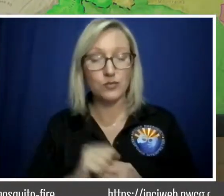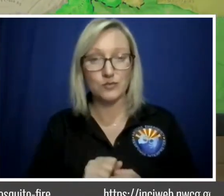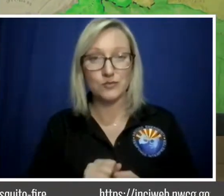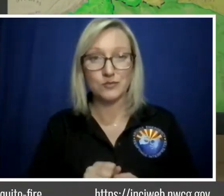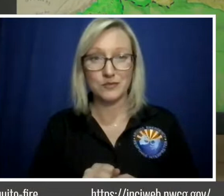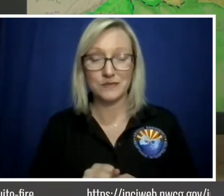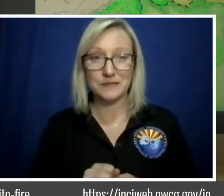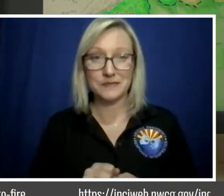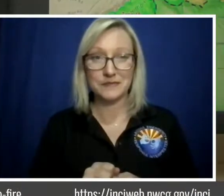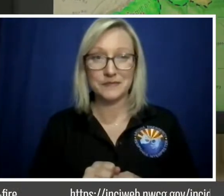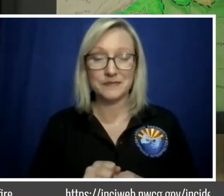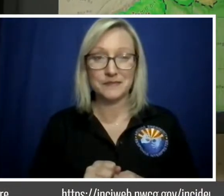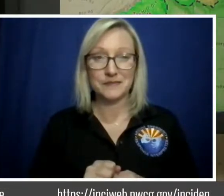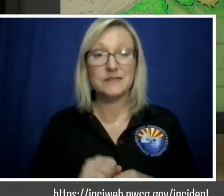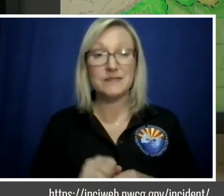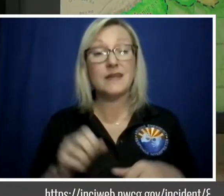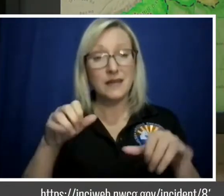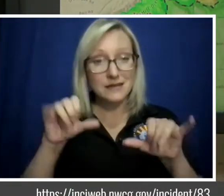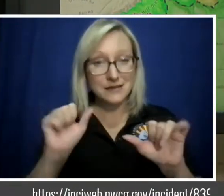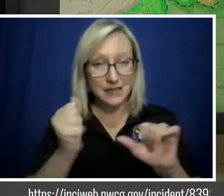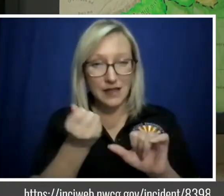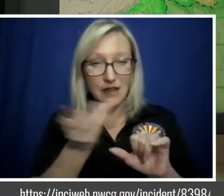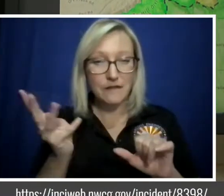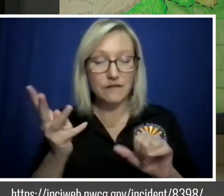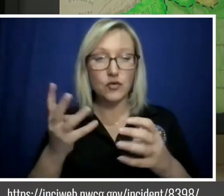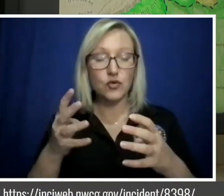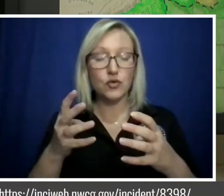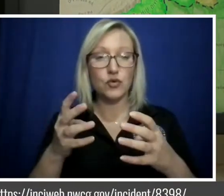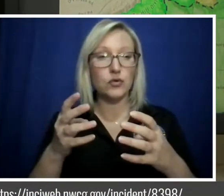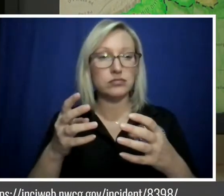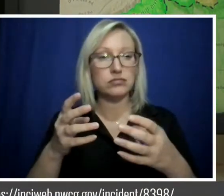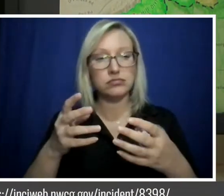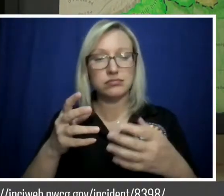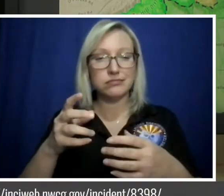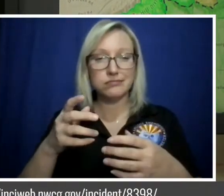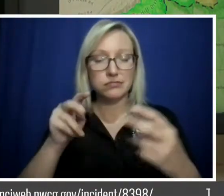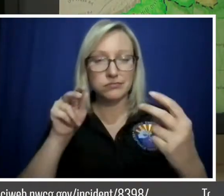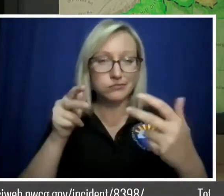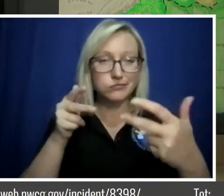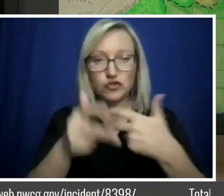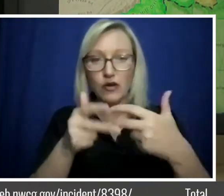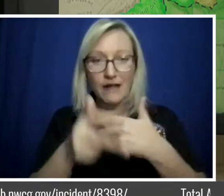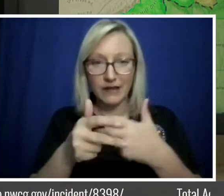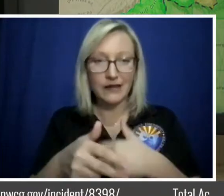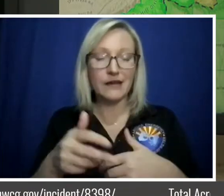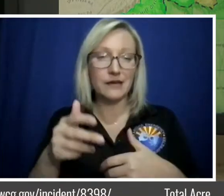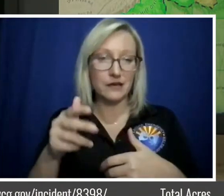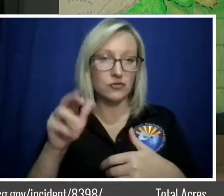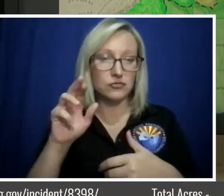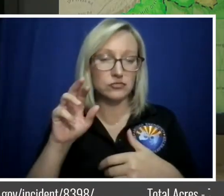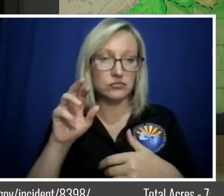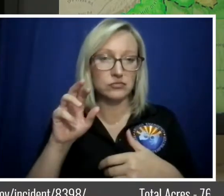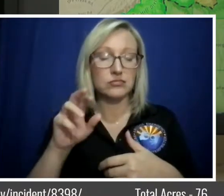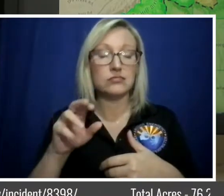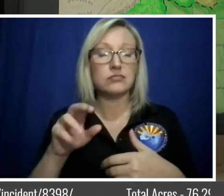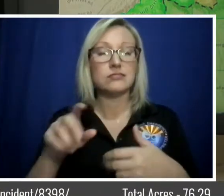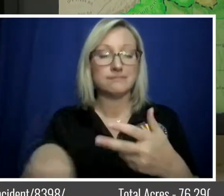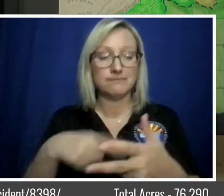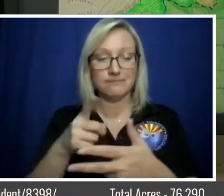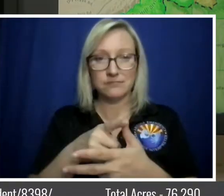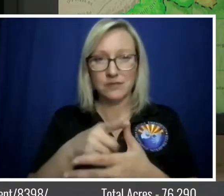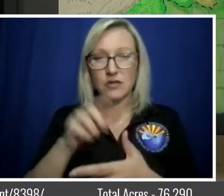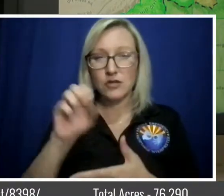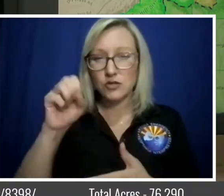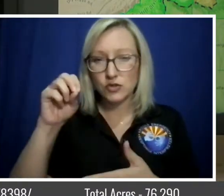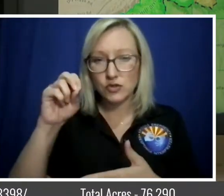points, and those are Mosquito Ridge Road at Forest Hill Road, Soap Street at Low Street, and Michigan Bluff at